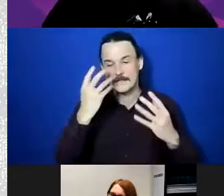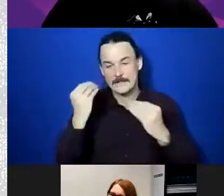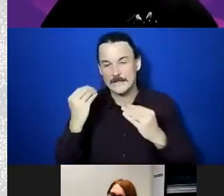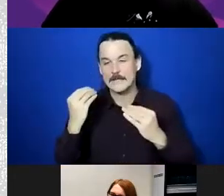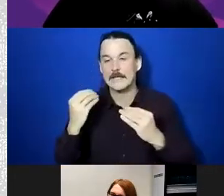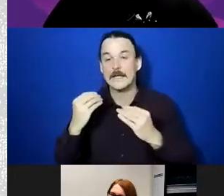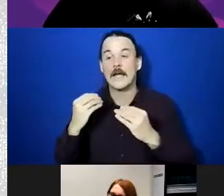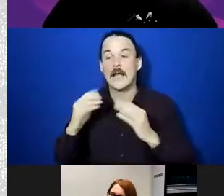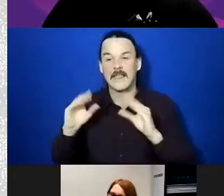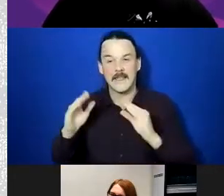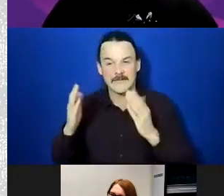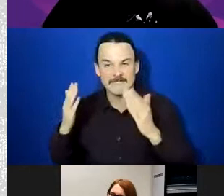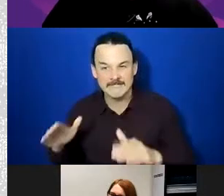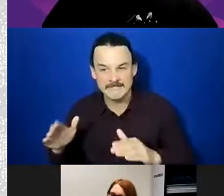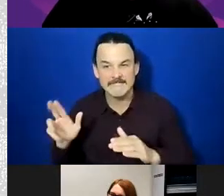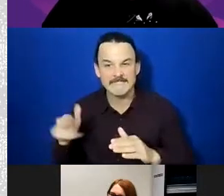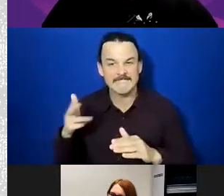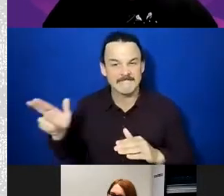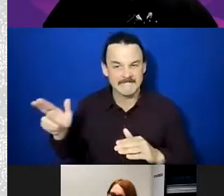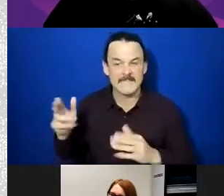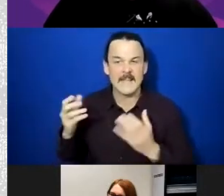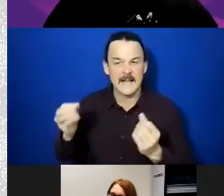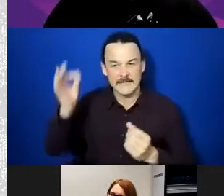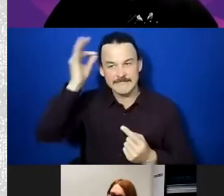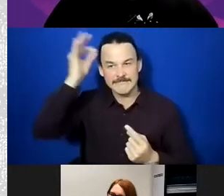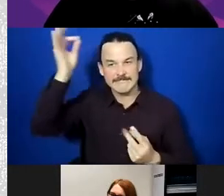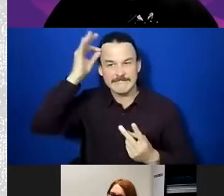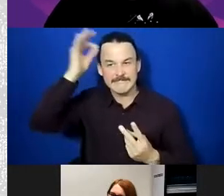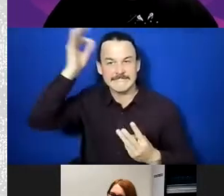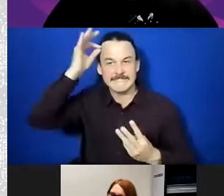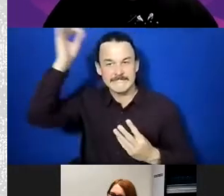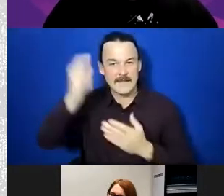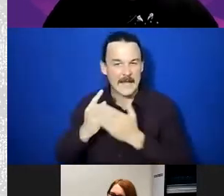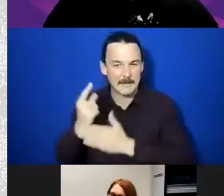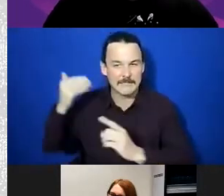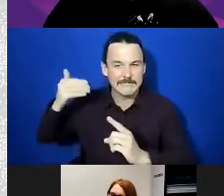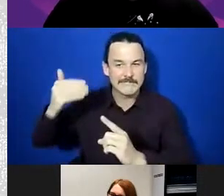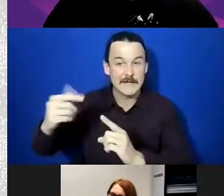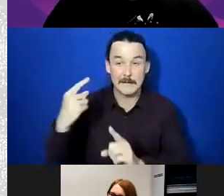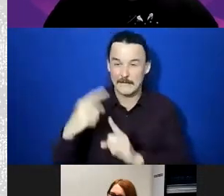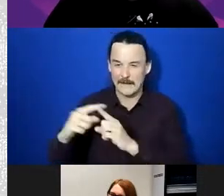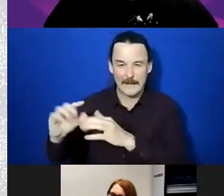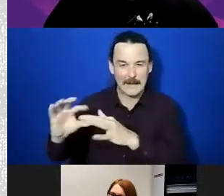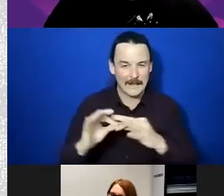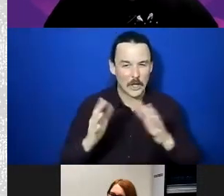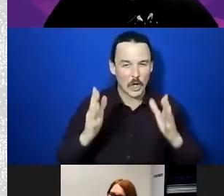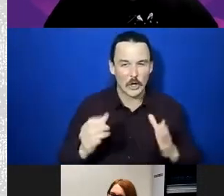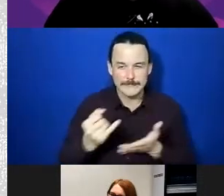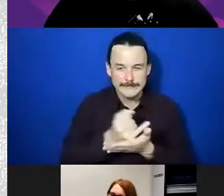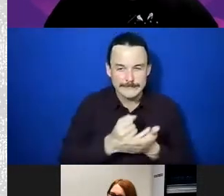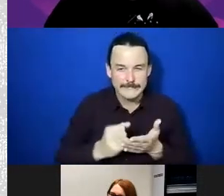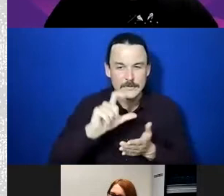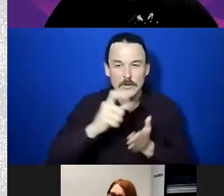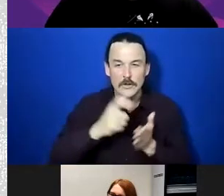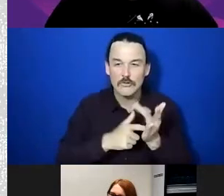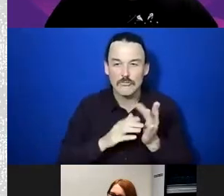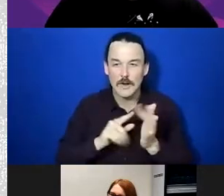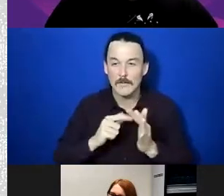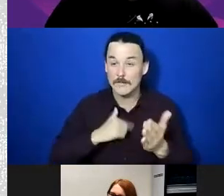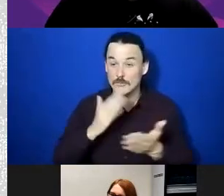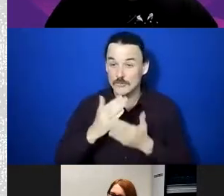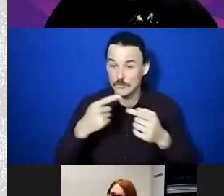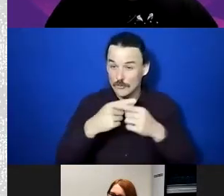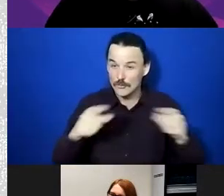Alongside this, there has been a rise in public intrigue with true crime, as I'm sure a few of you listening tonight have